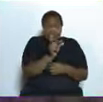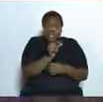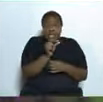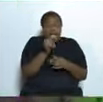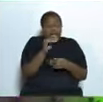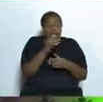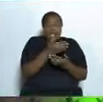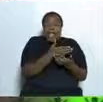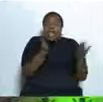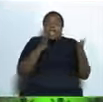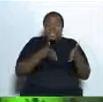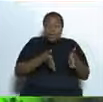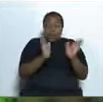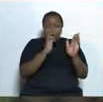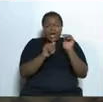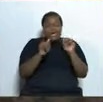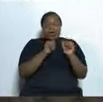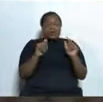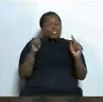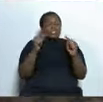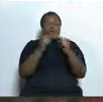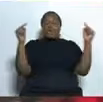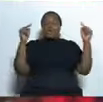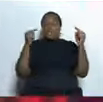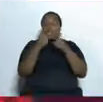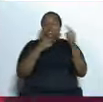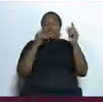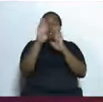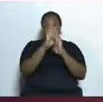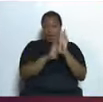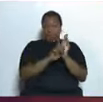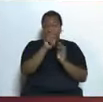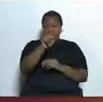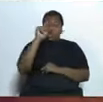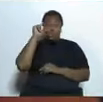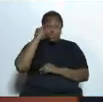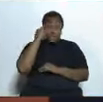that's contrary to the Bible. You may think Sunday